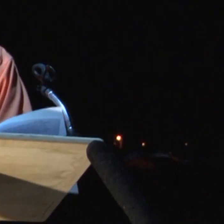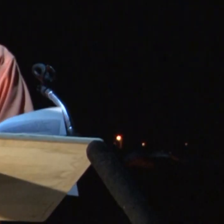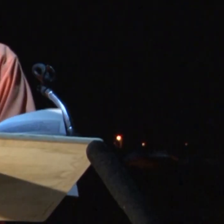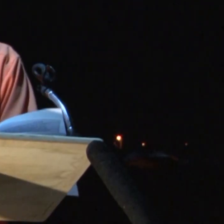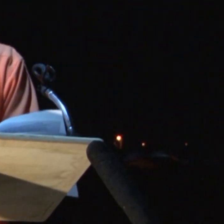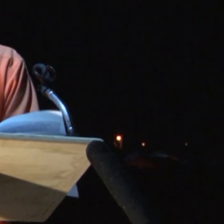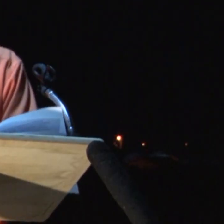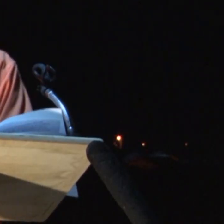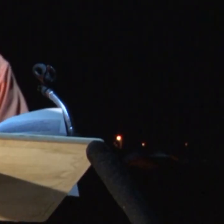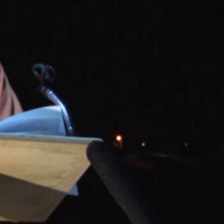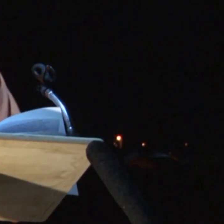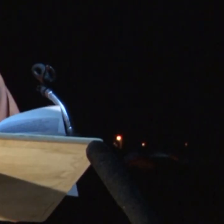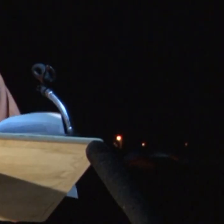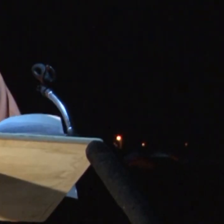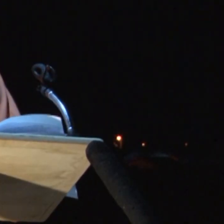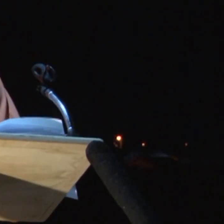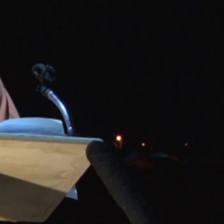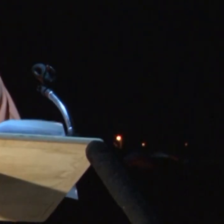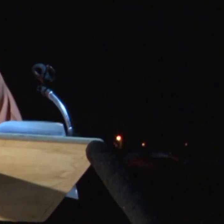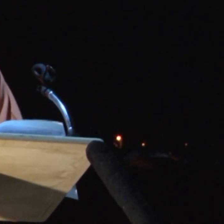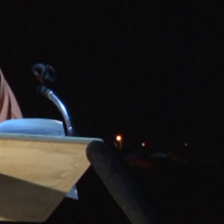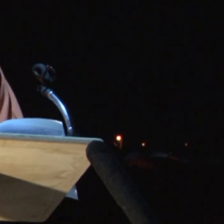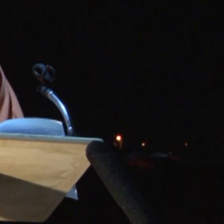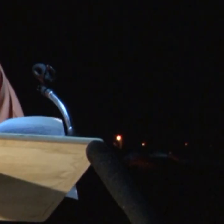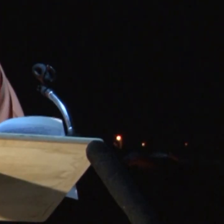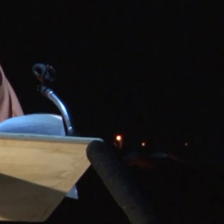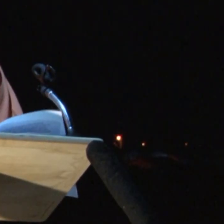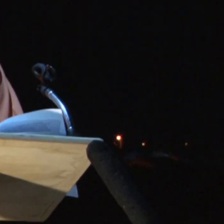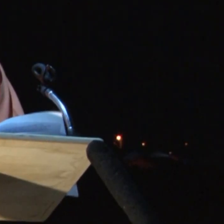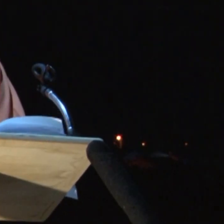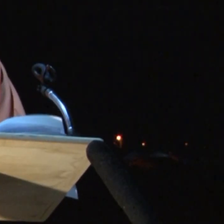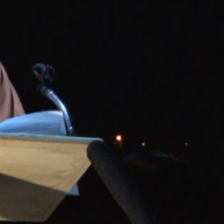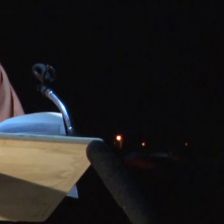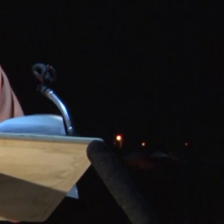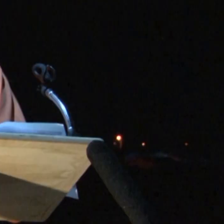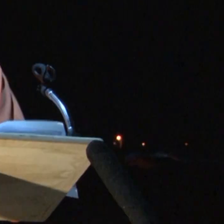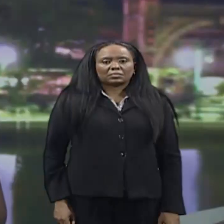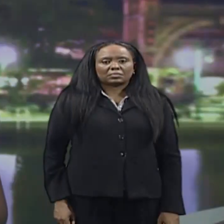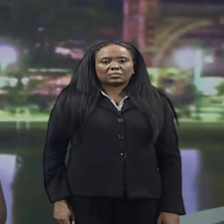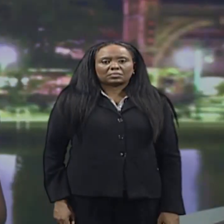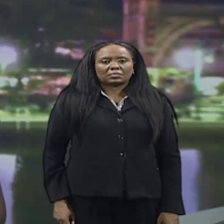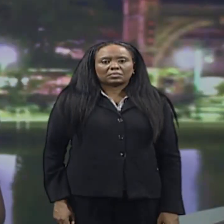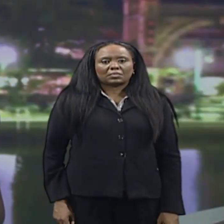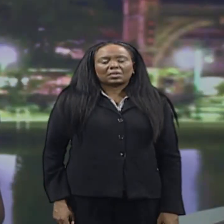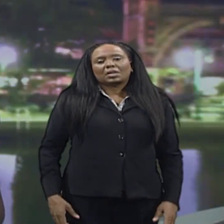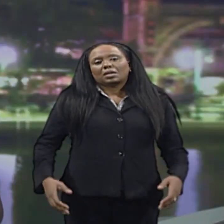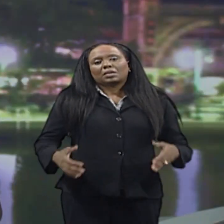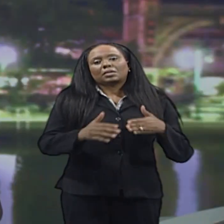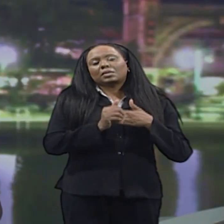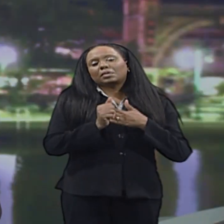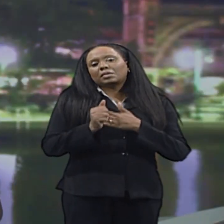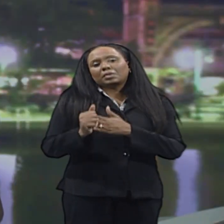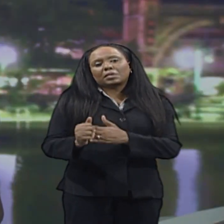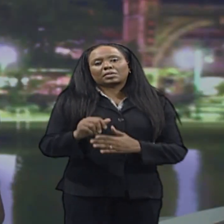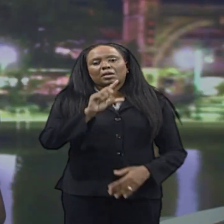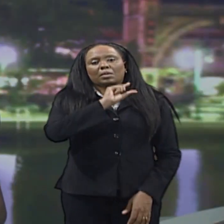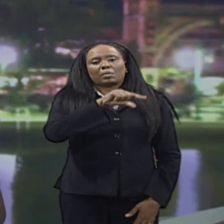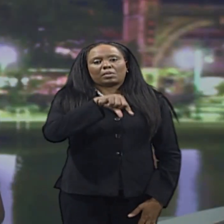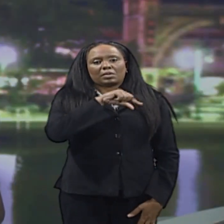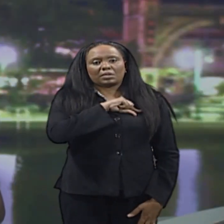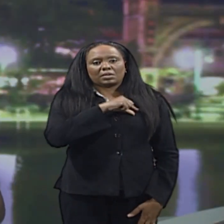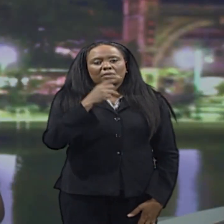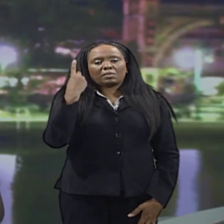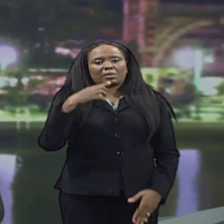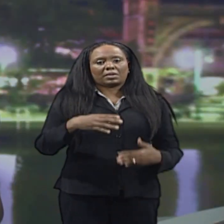reviving and empowering our communities. The leadership qualities of the leader